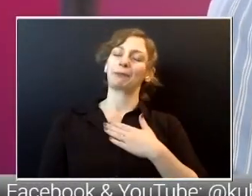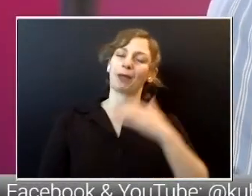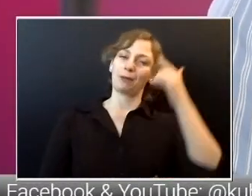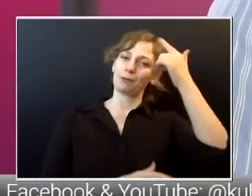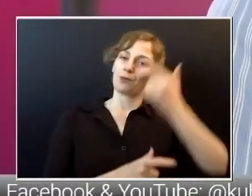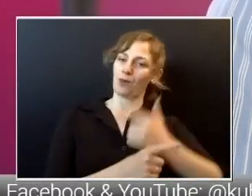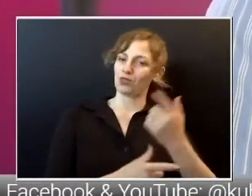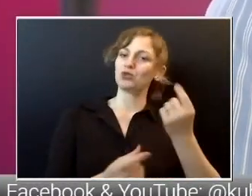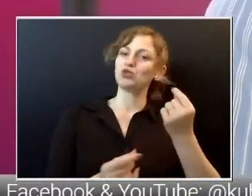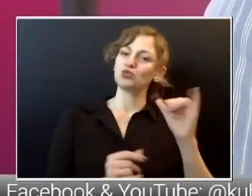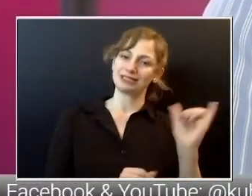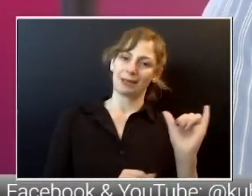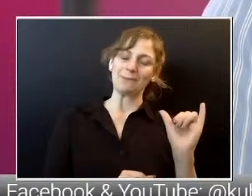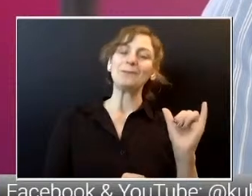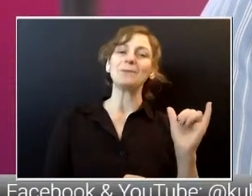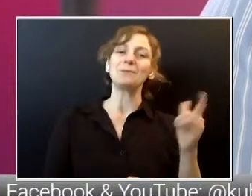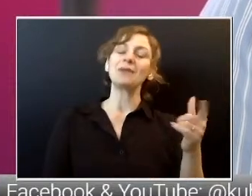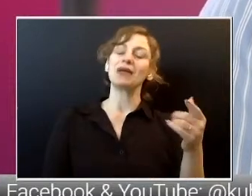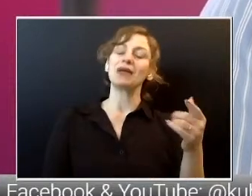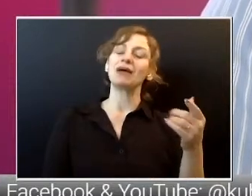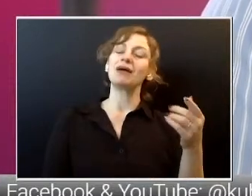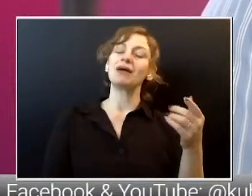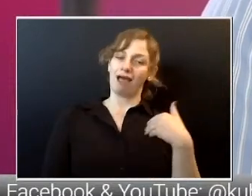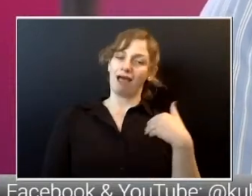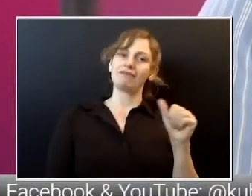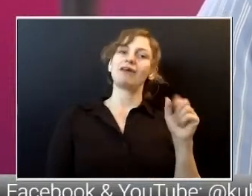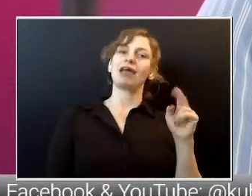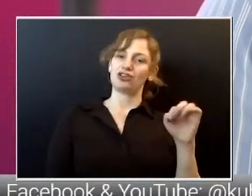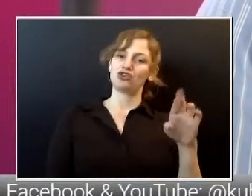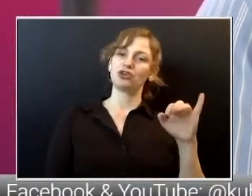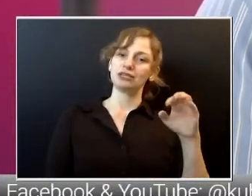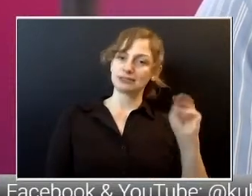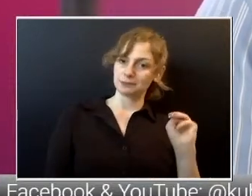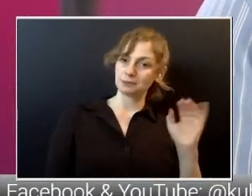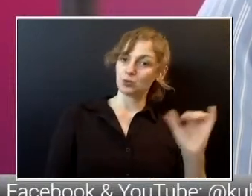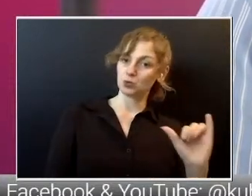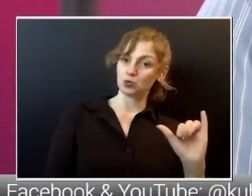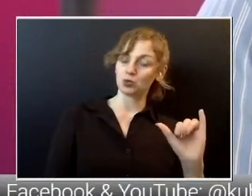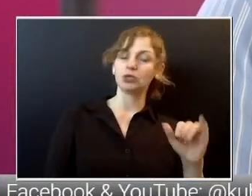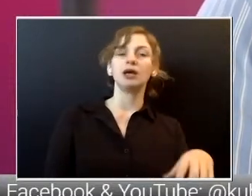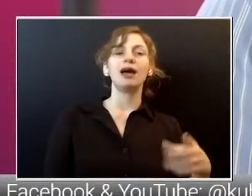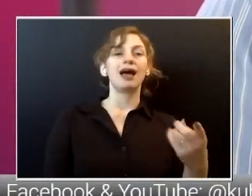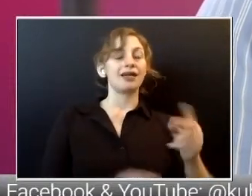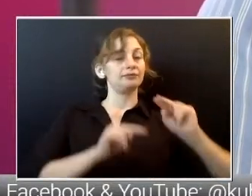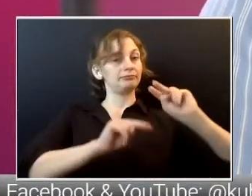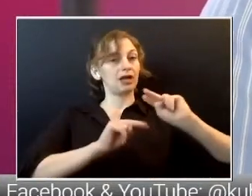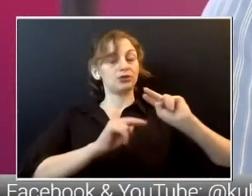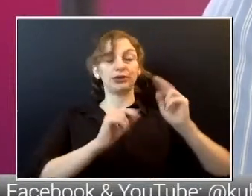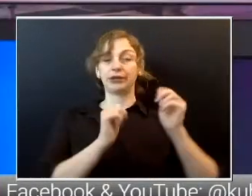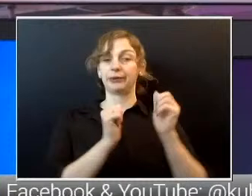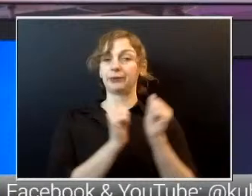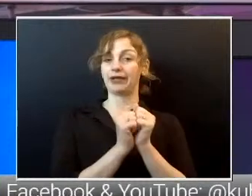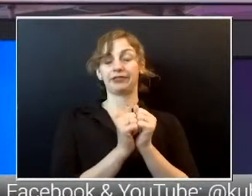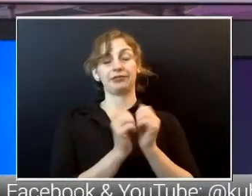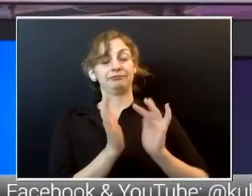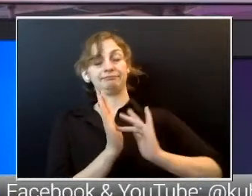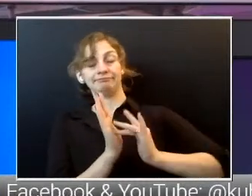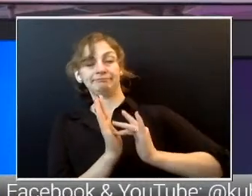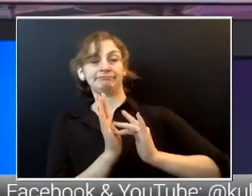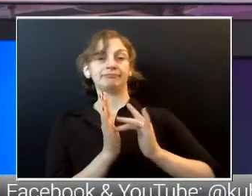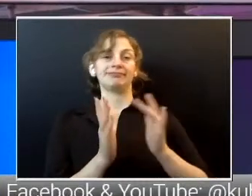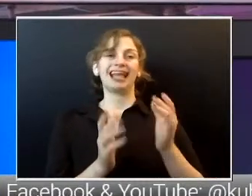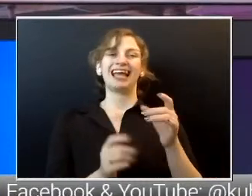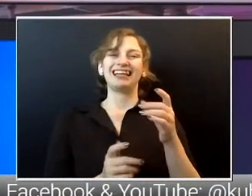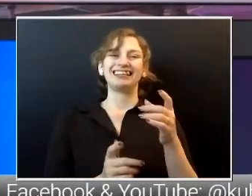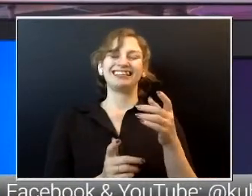thing. And they're monitoring him with blood pressure, and I guess it has to be so big before you operate? Right. There are criteria for the size, because